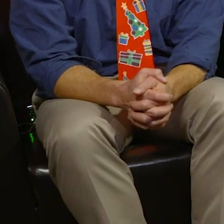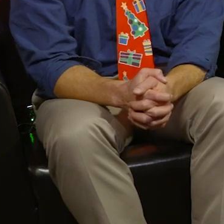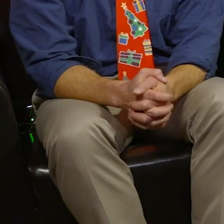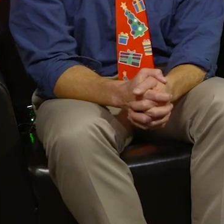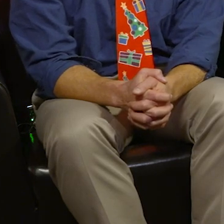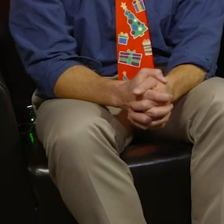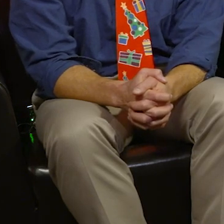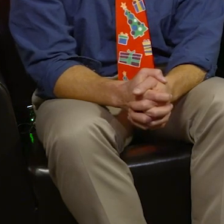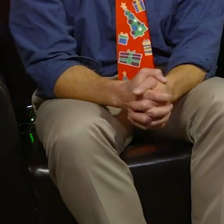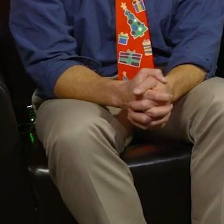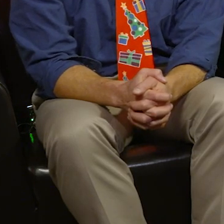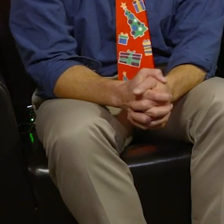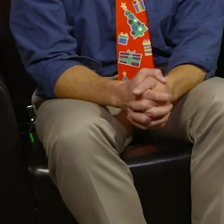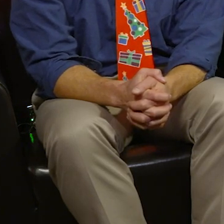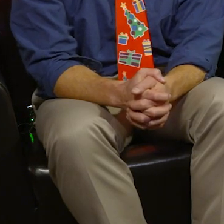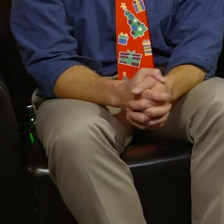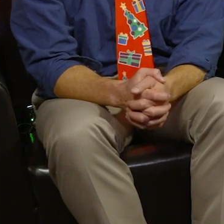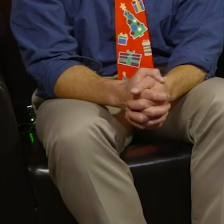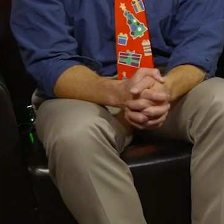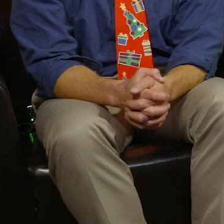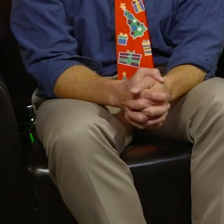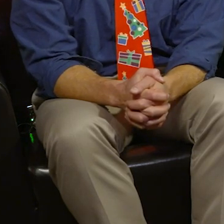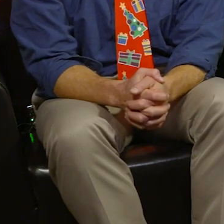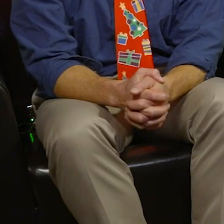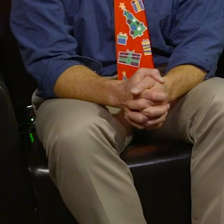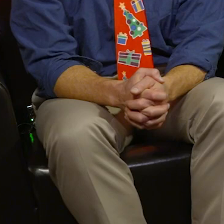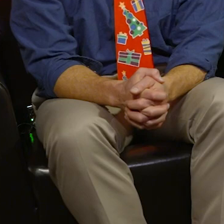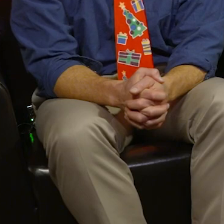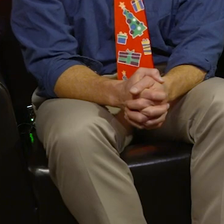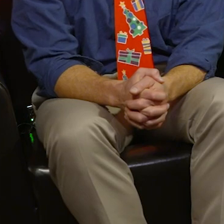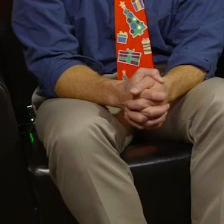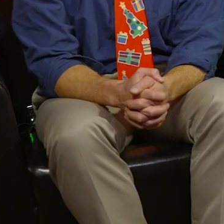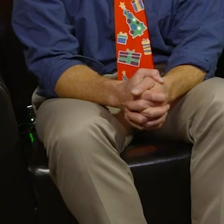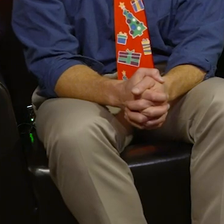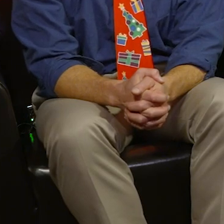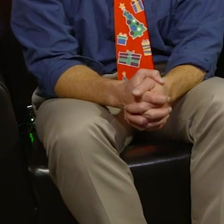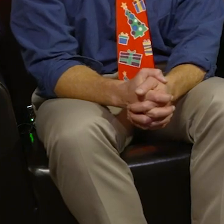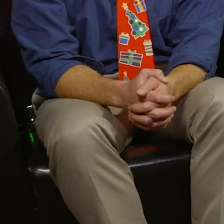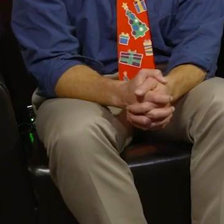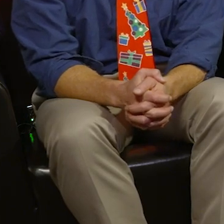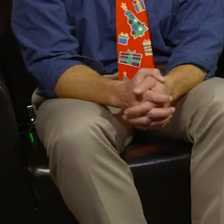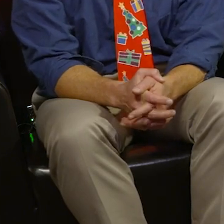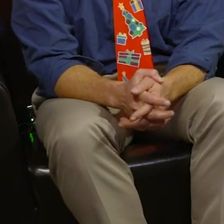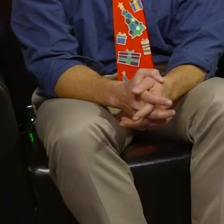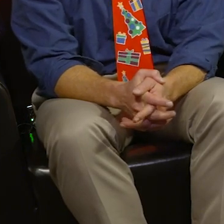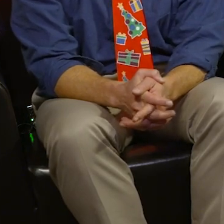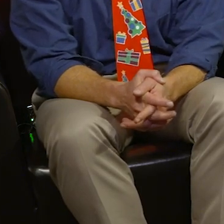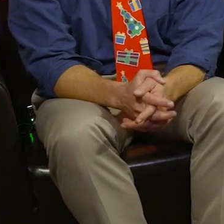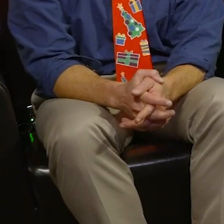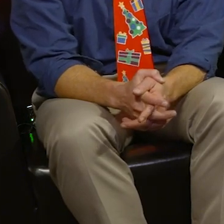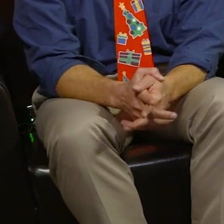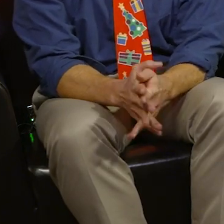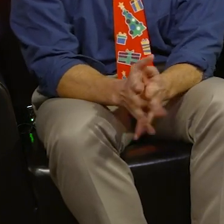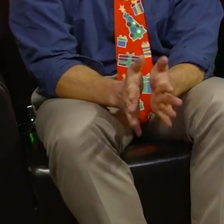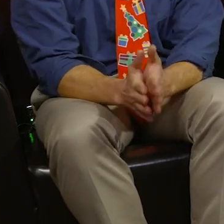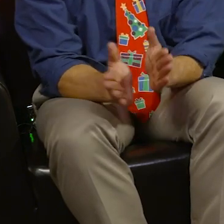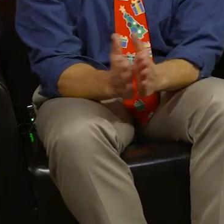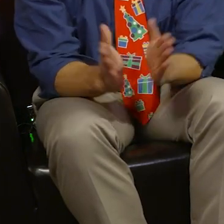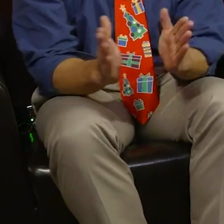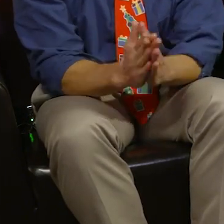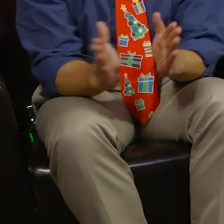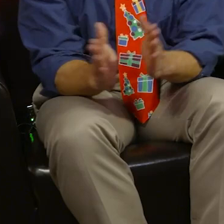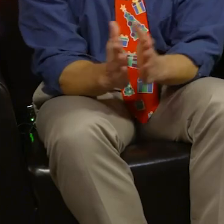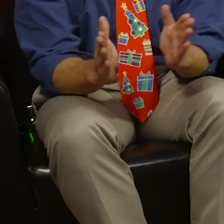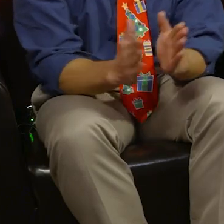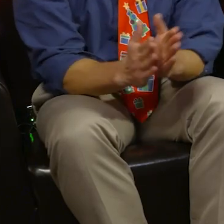happen if we don't do the right thing? Here comes coronavirus, here comes coronavirus, right down pandemic lane. We